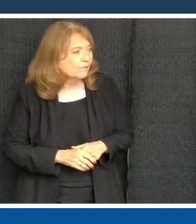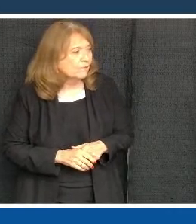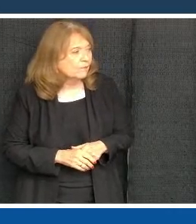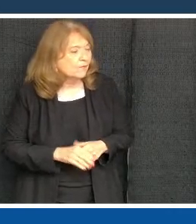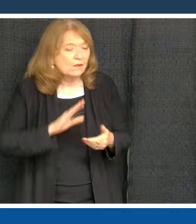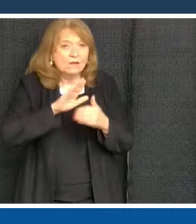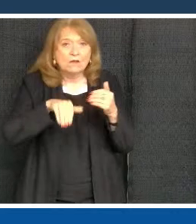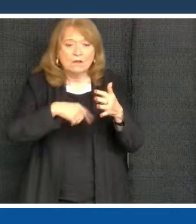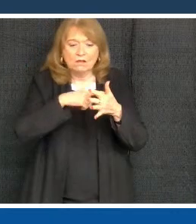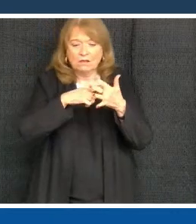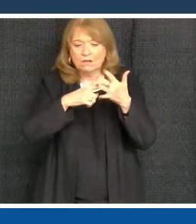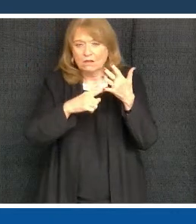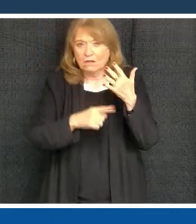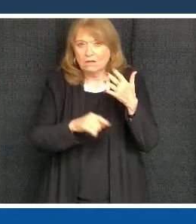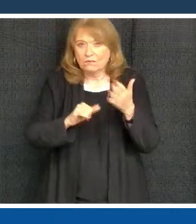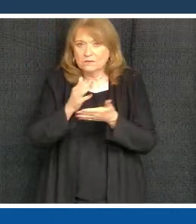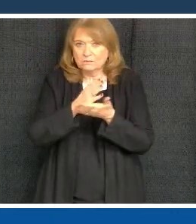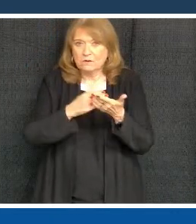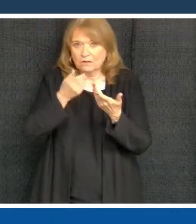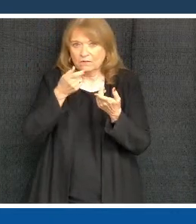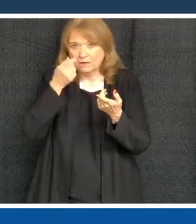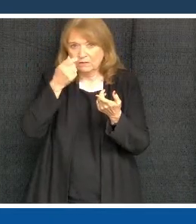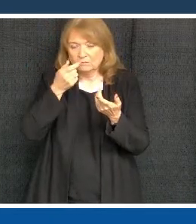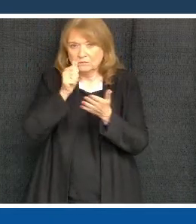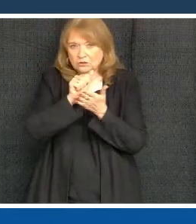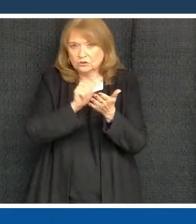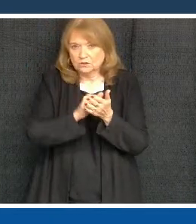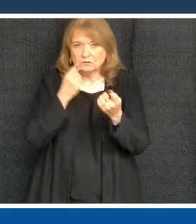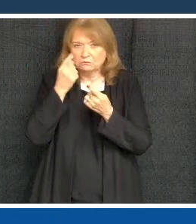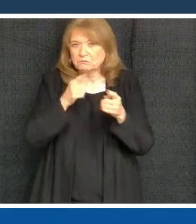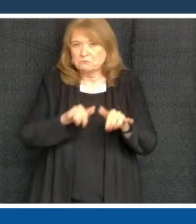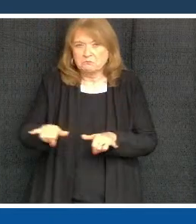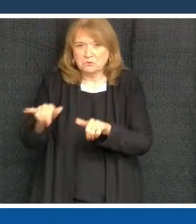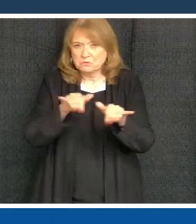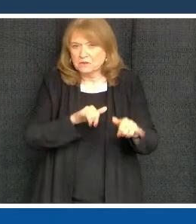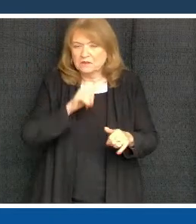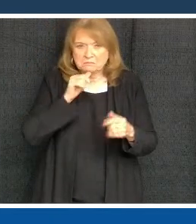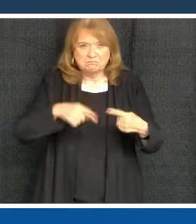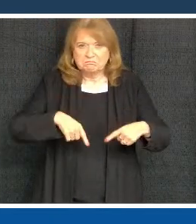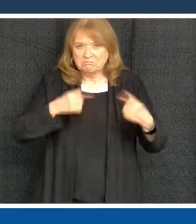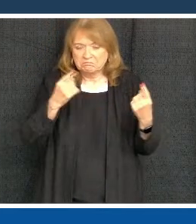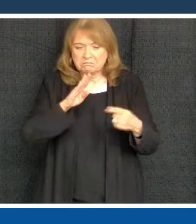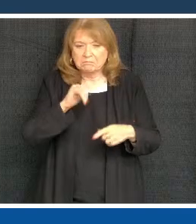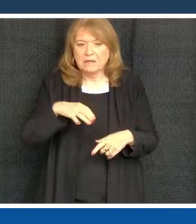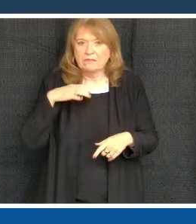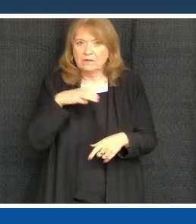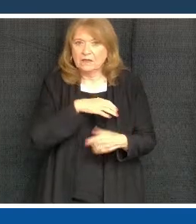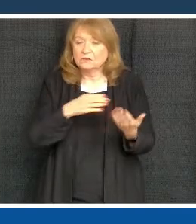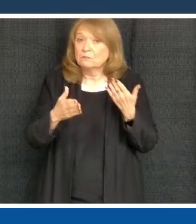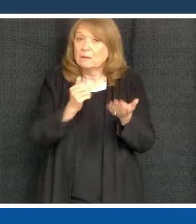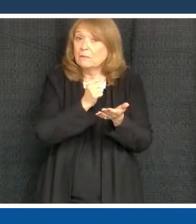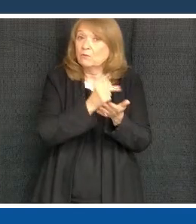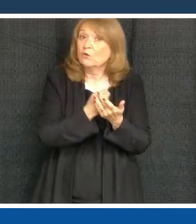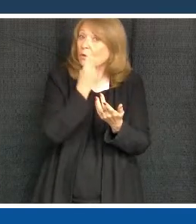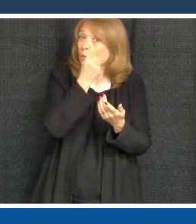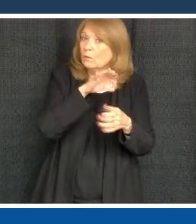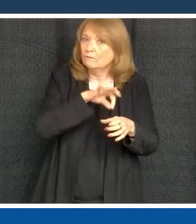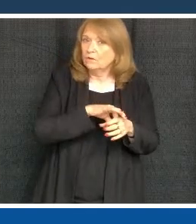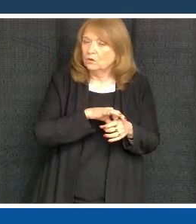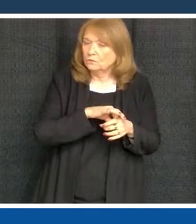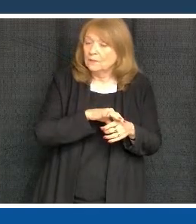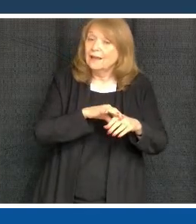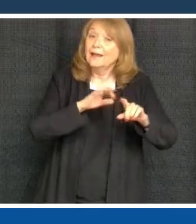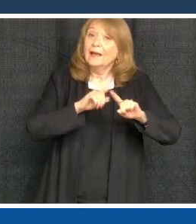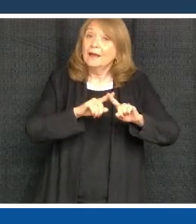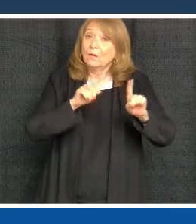All items in this portion of the agenda are considered to be routine and non-controversial by the council and may be approved by one motion.